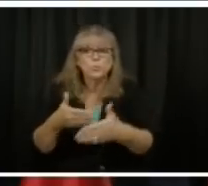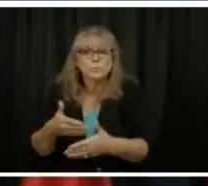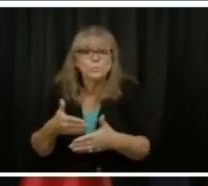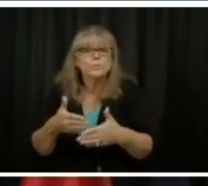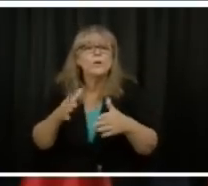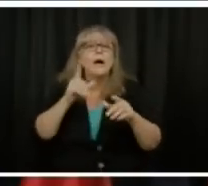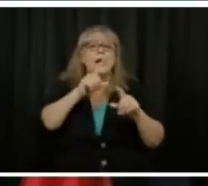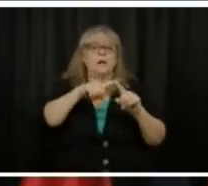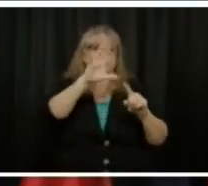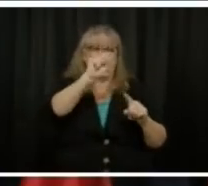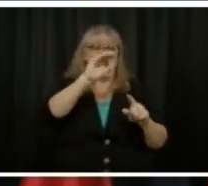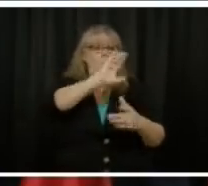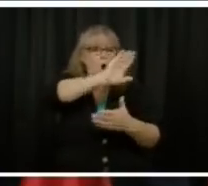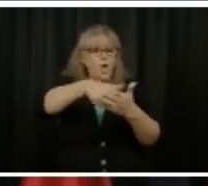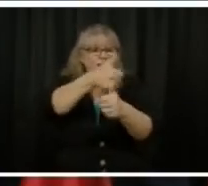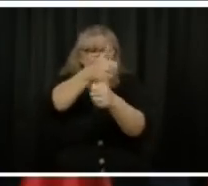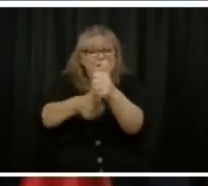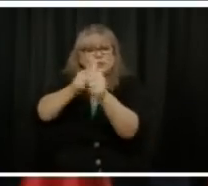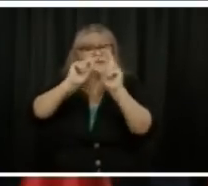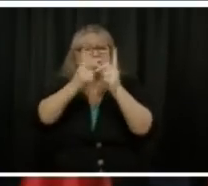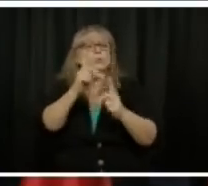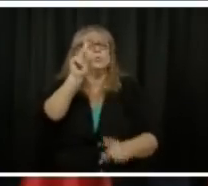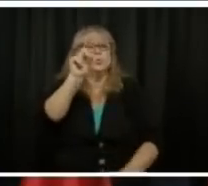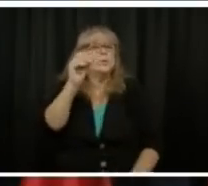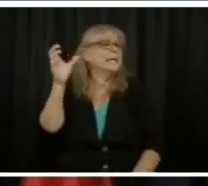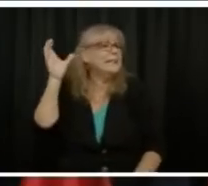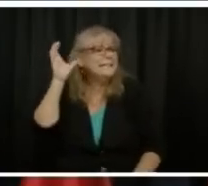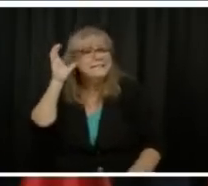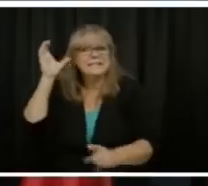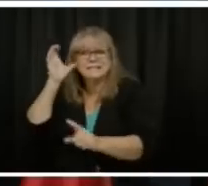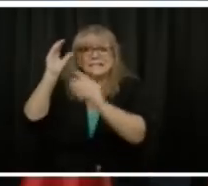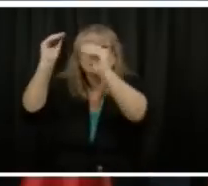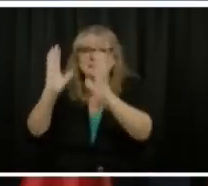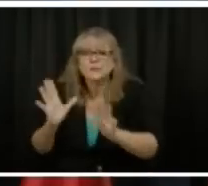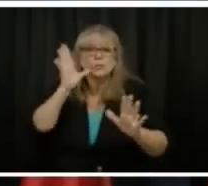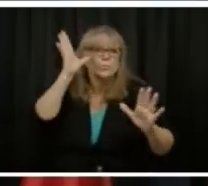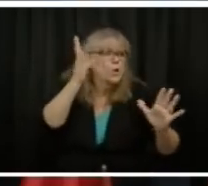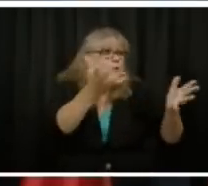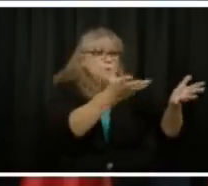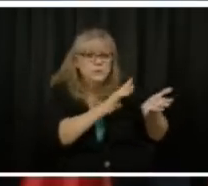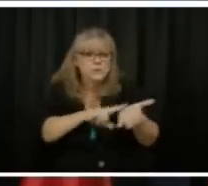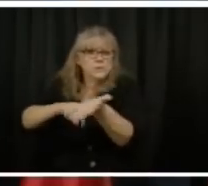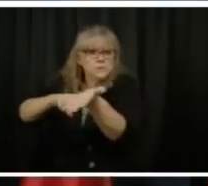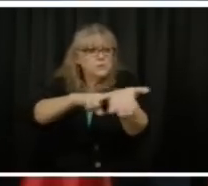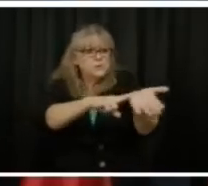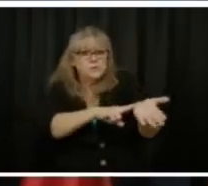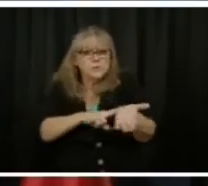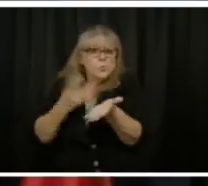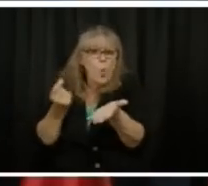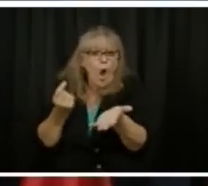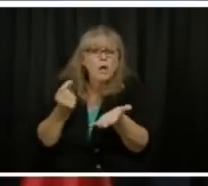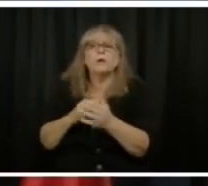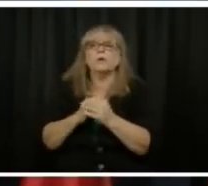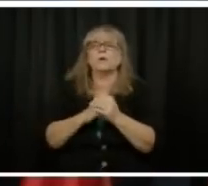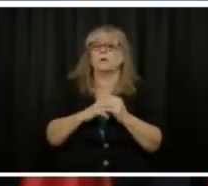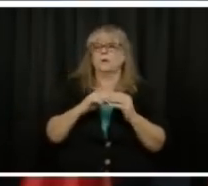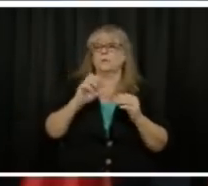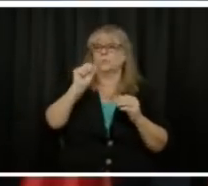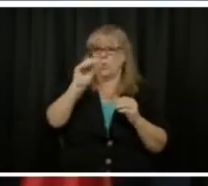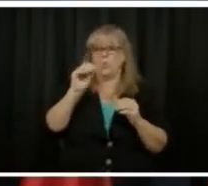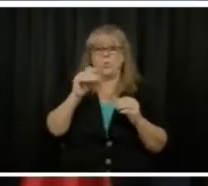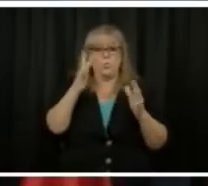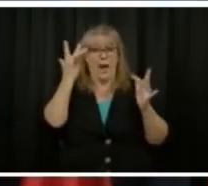and teachers want, and then they are doing their best, to the extent they're doing the in-person classes, to have the safety